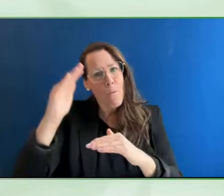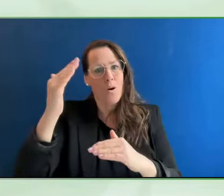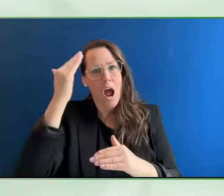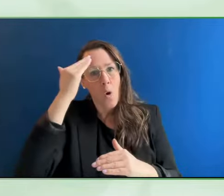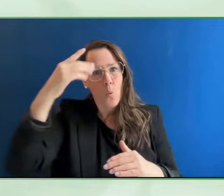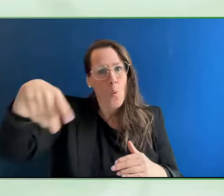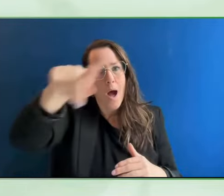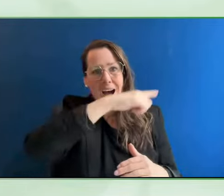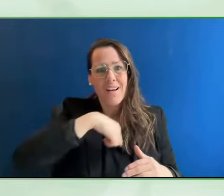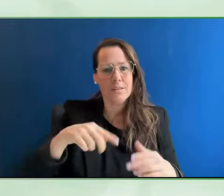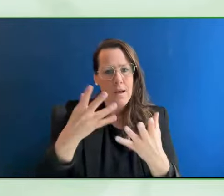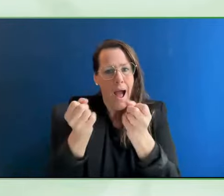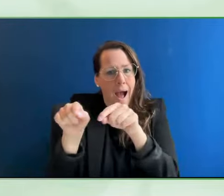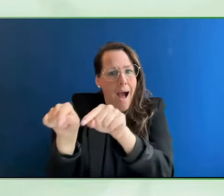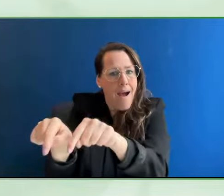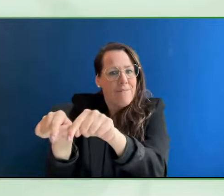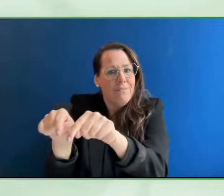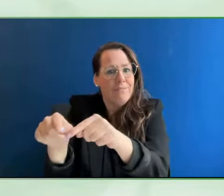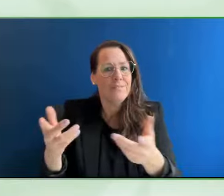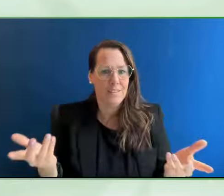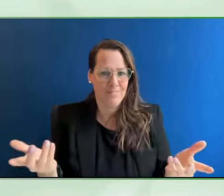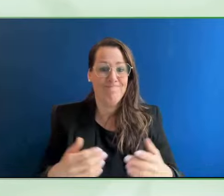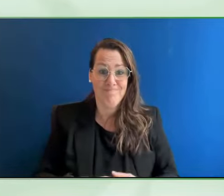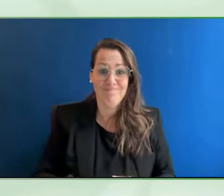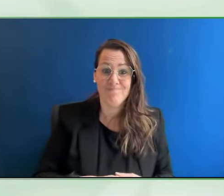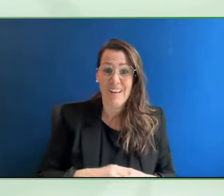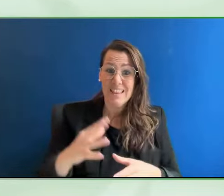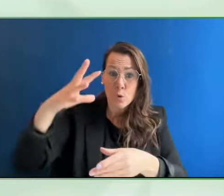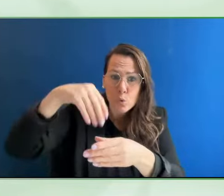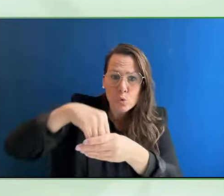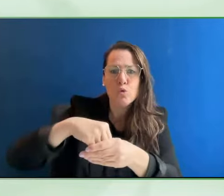for you too, I know, and for